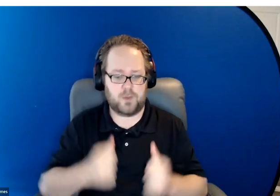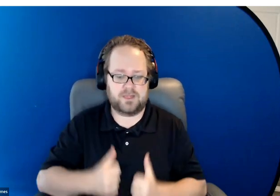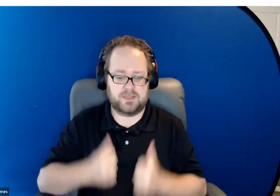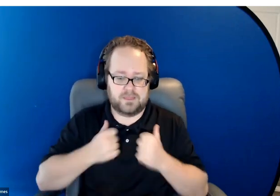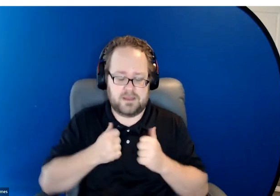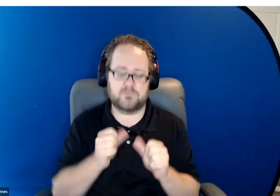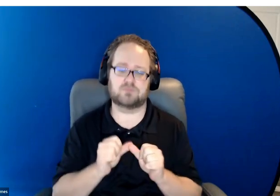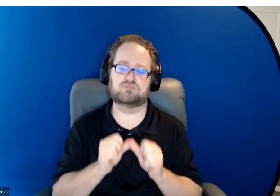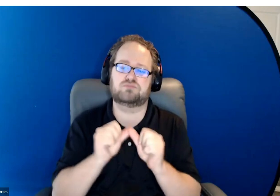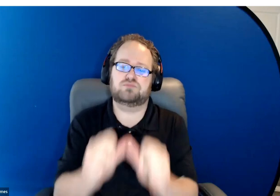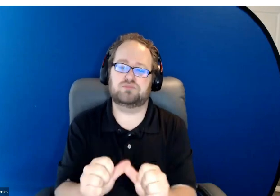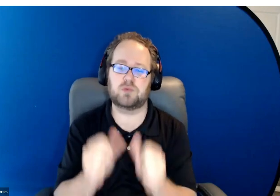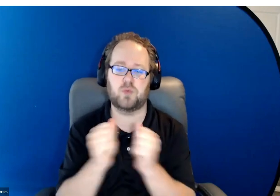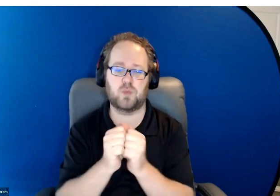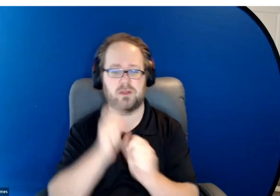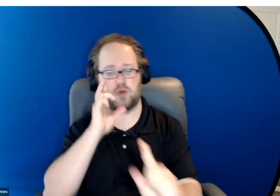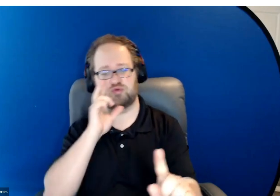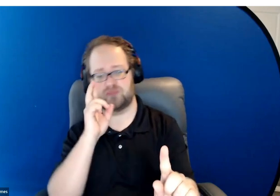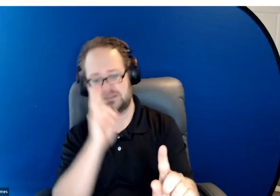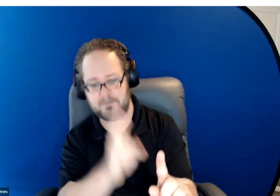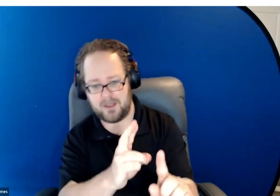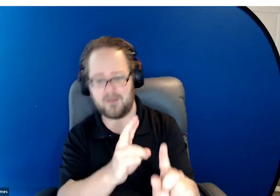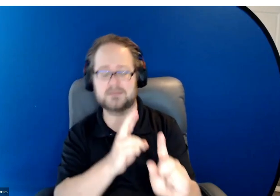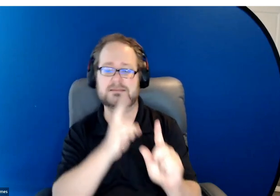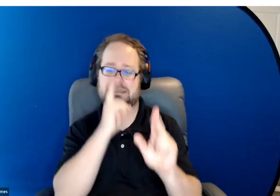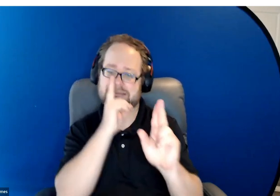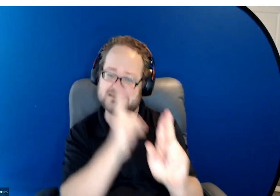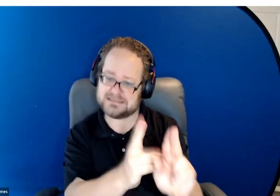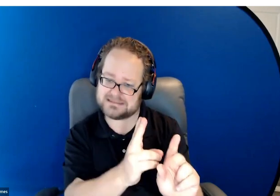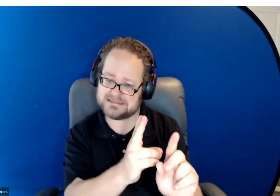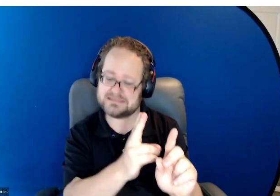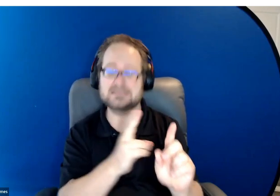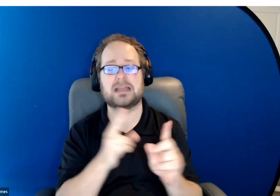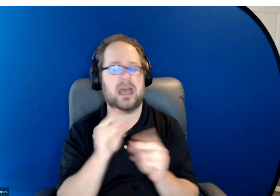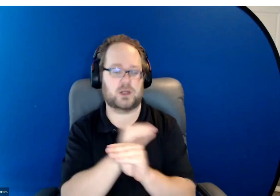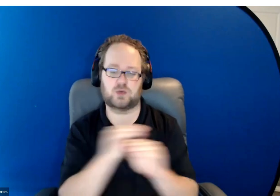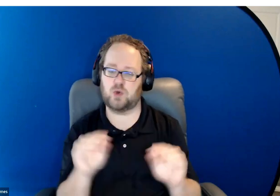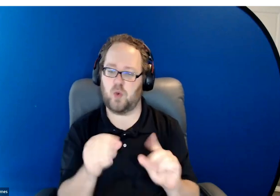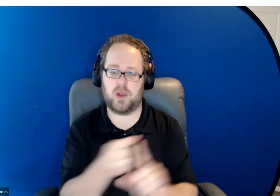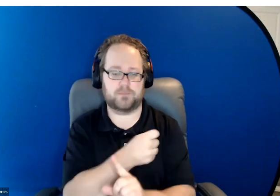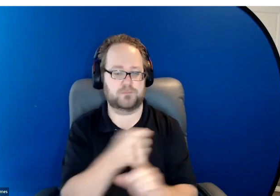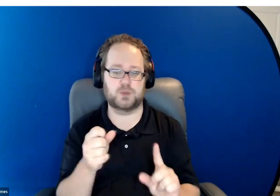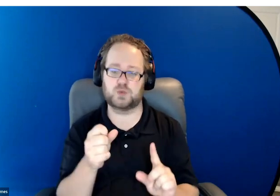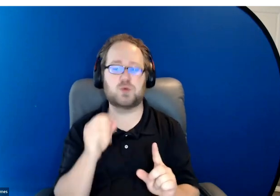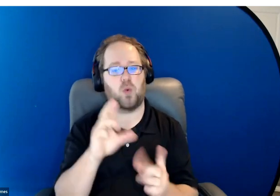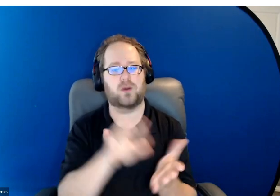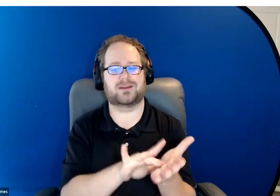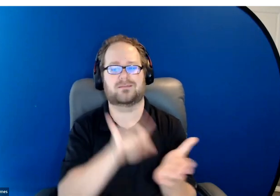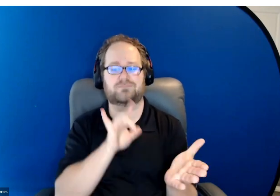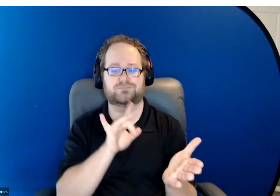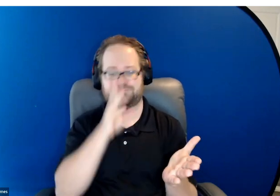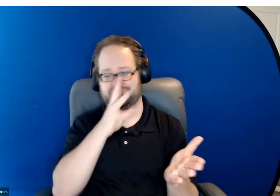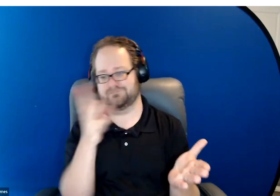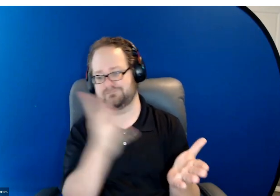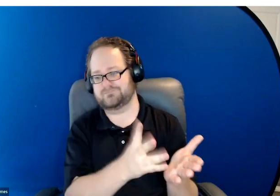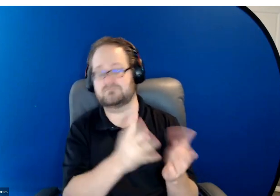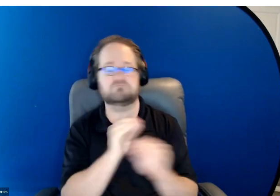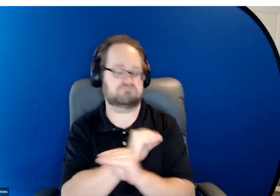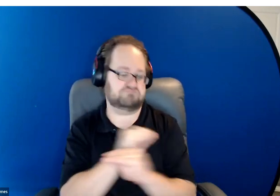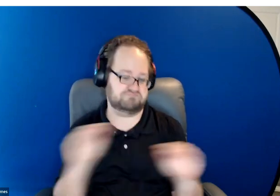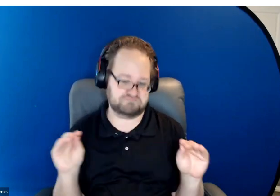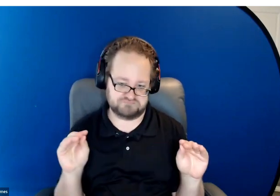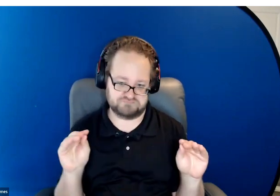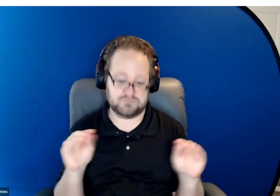and be free from abuse of any kind. And then finally, collaboration and innovation. I hope we